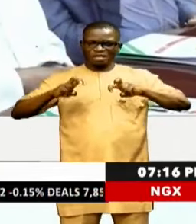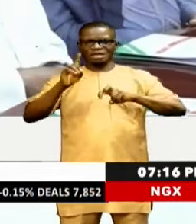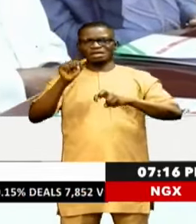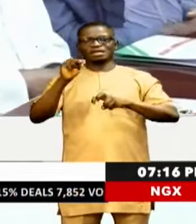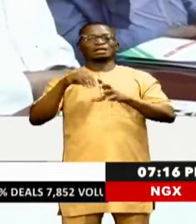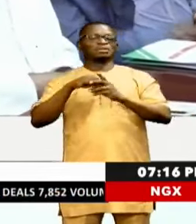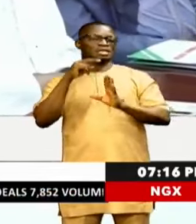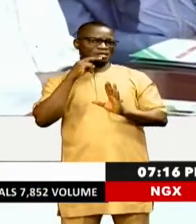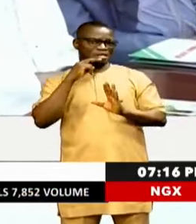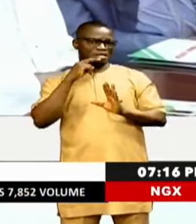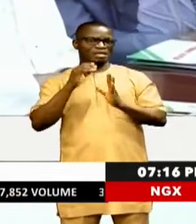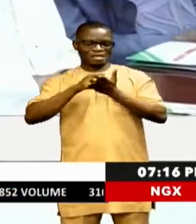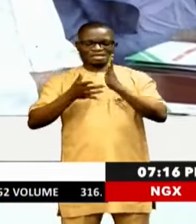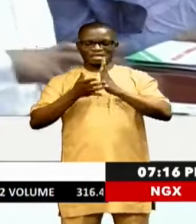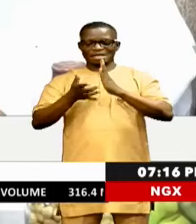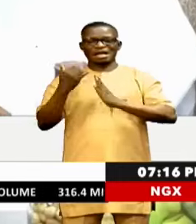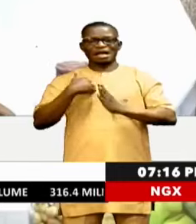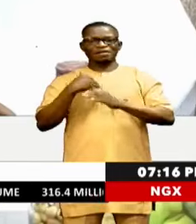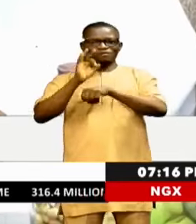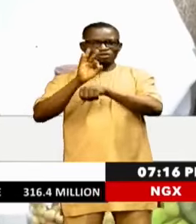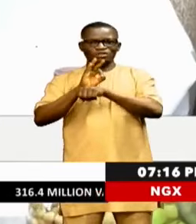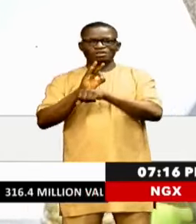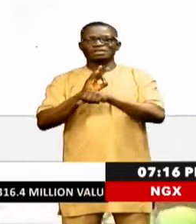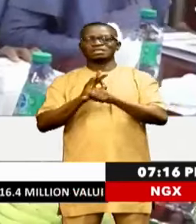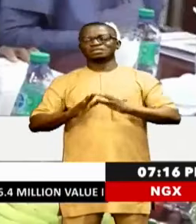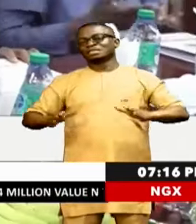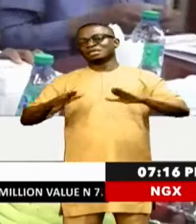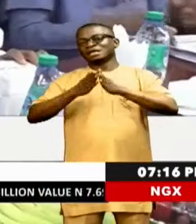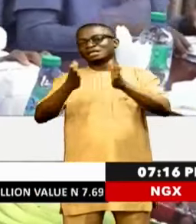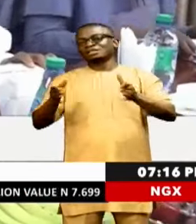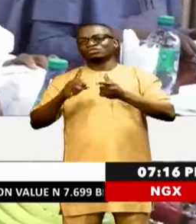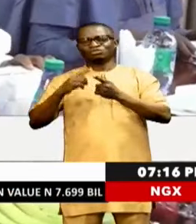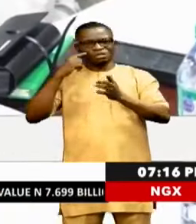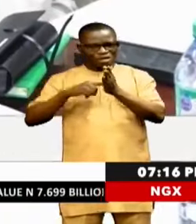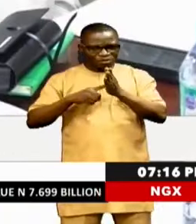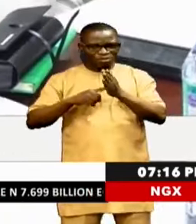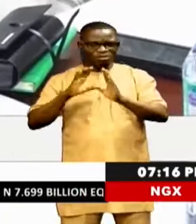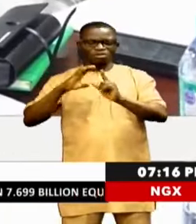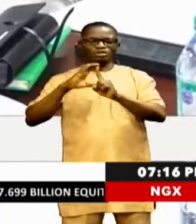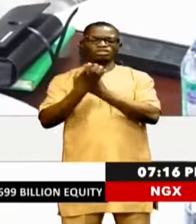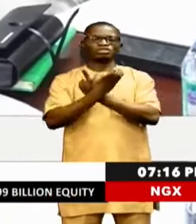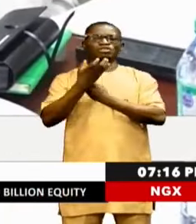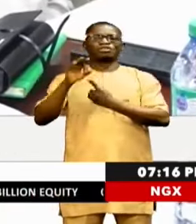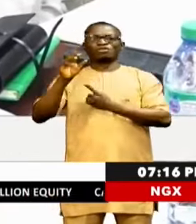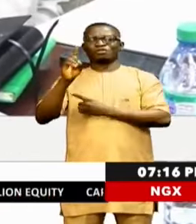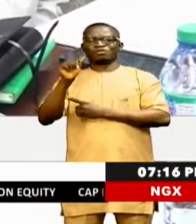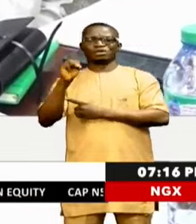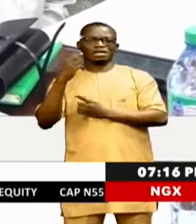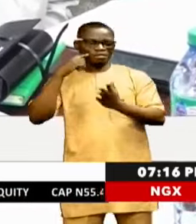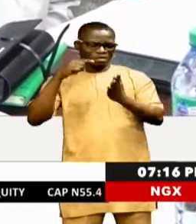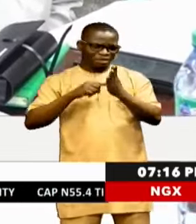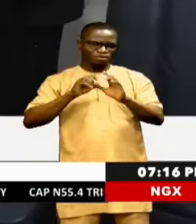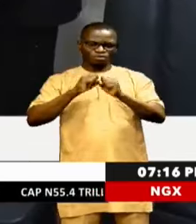The technical committee has the overall primary objectives of evaluating the physical condition of dams, assessing the social and